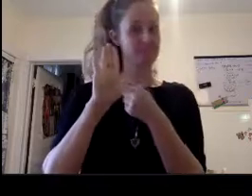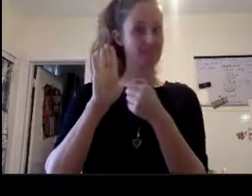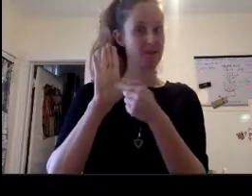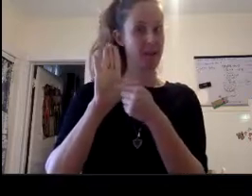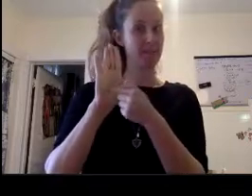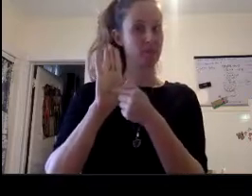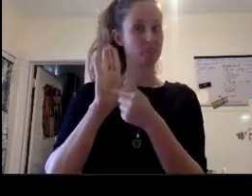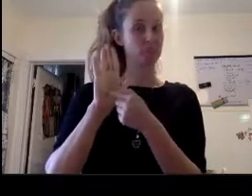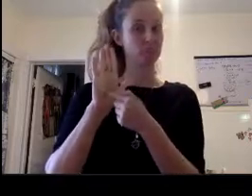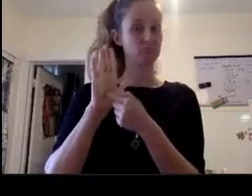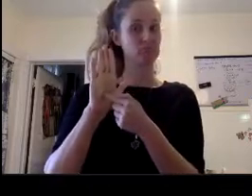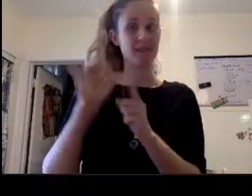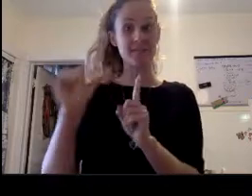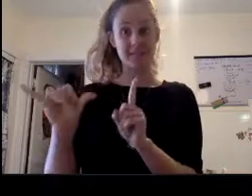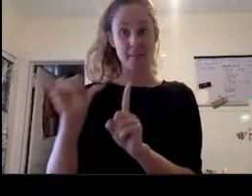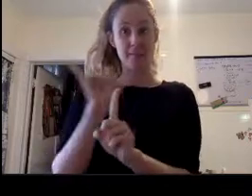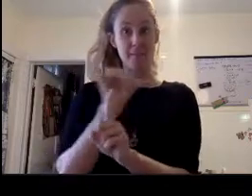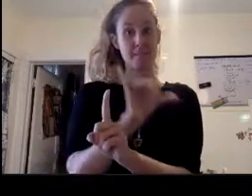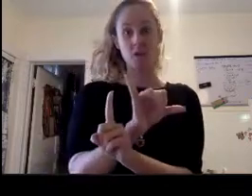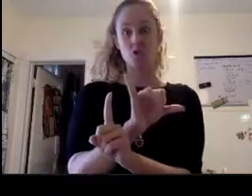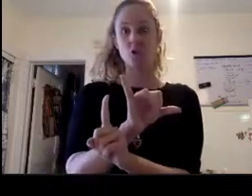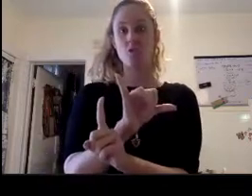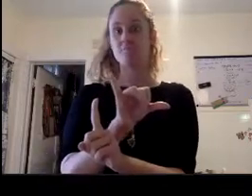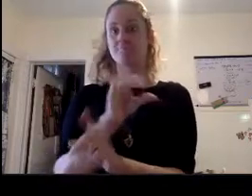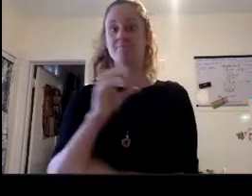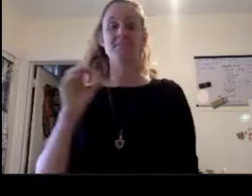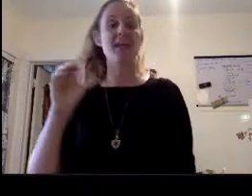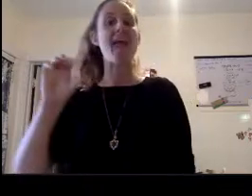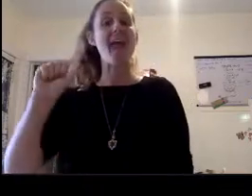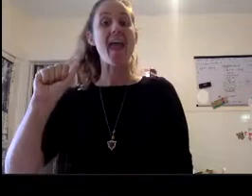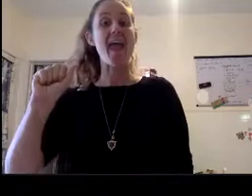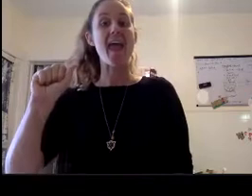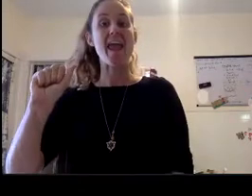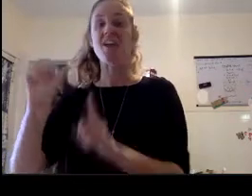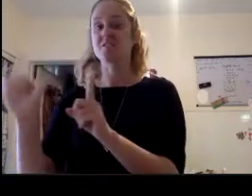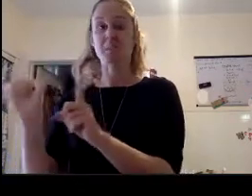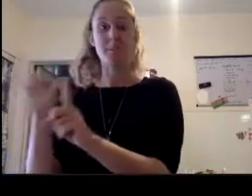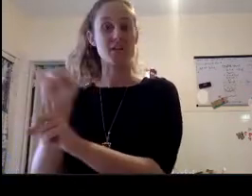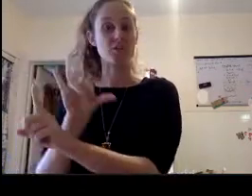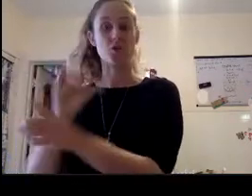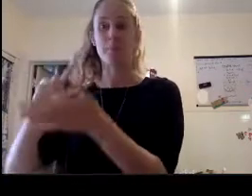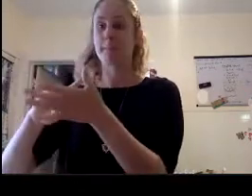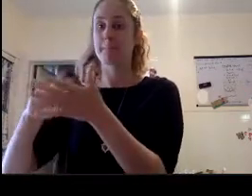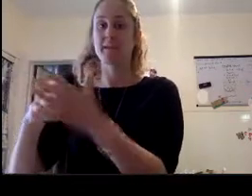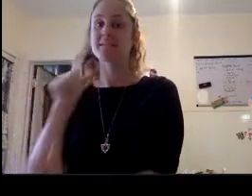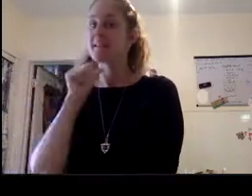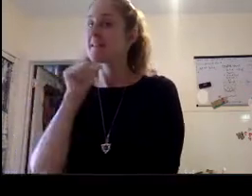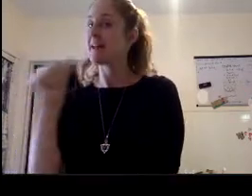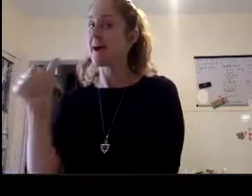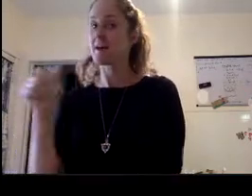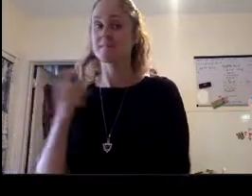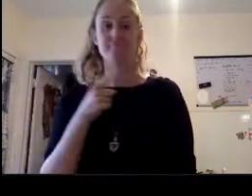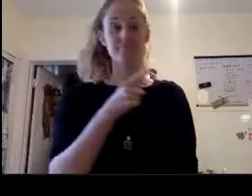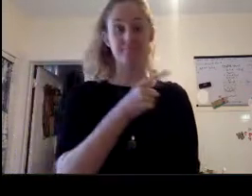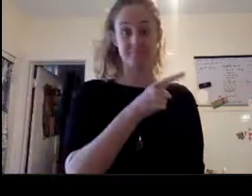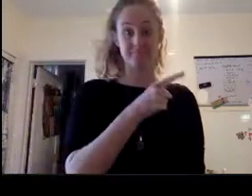symmetrical creatures compared to asymmetrical creatures. A symmetrical creature has the same shapes for its wings